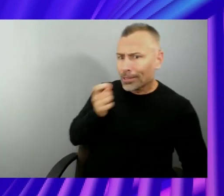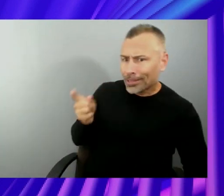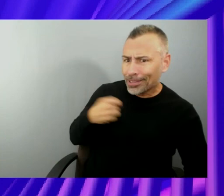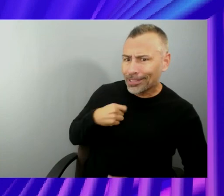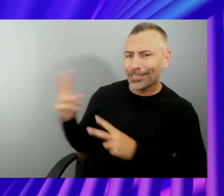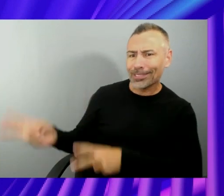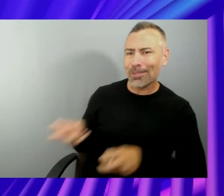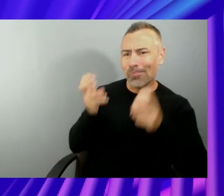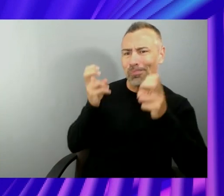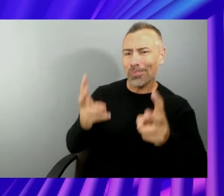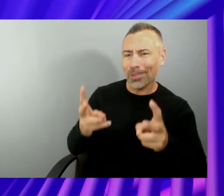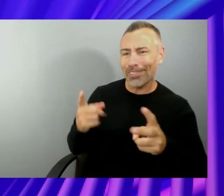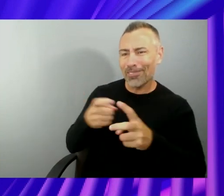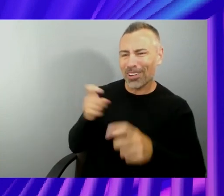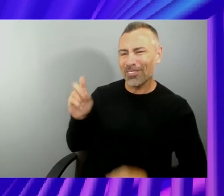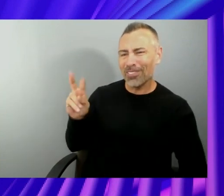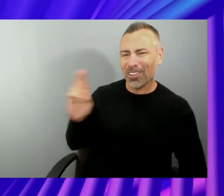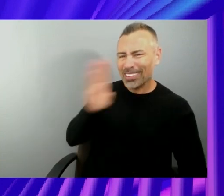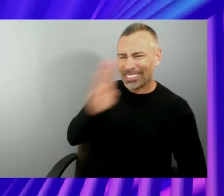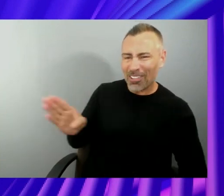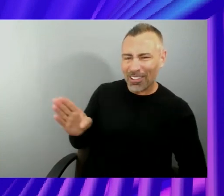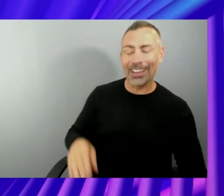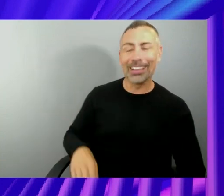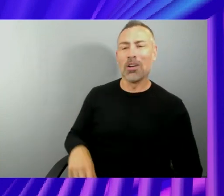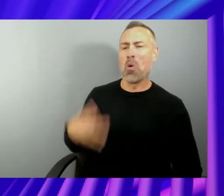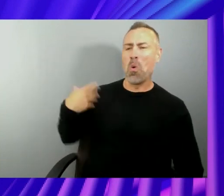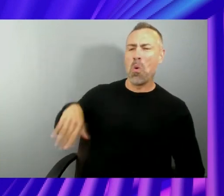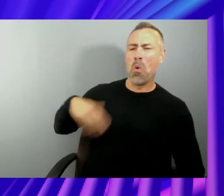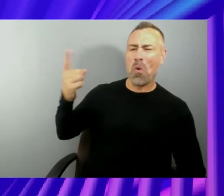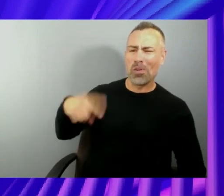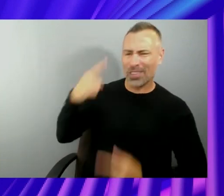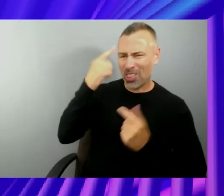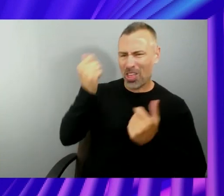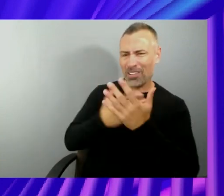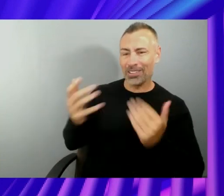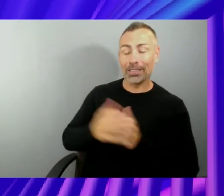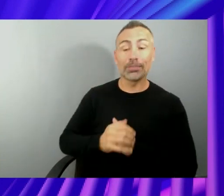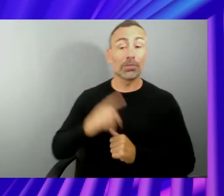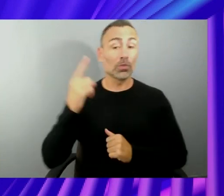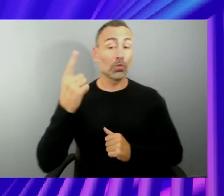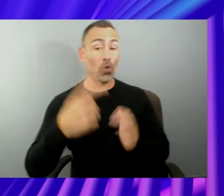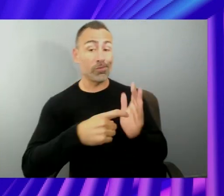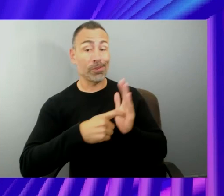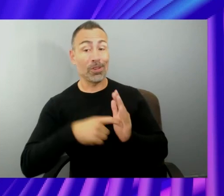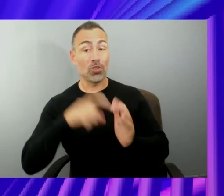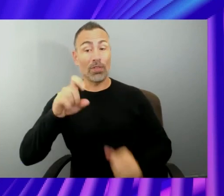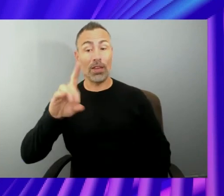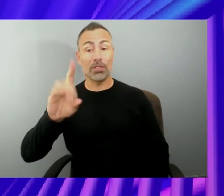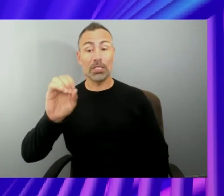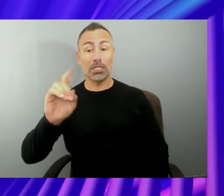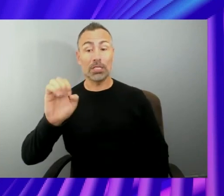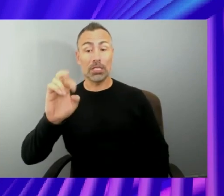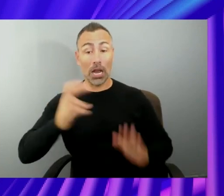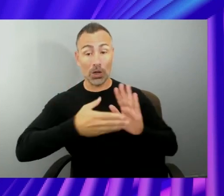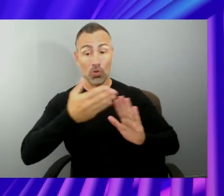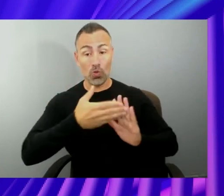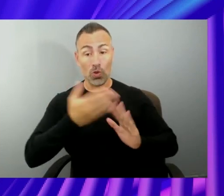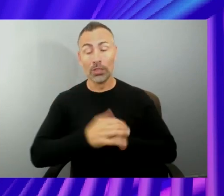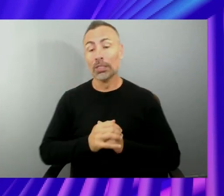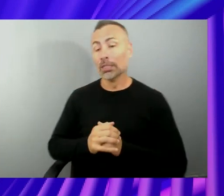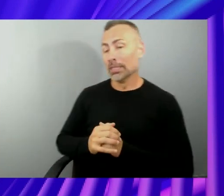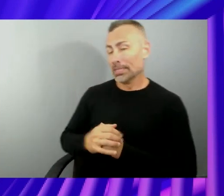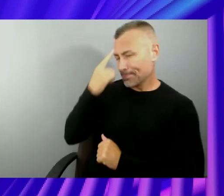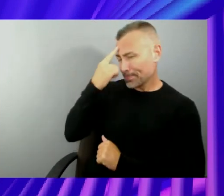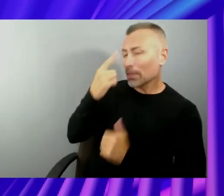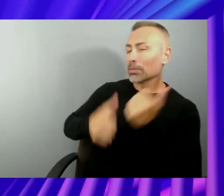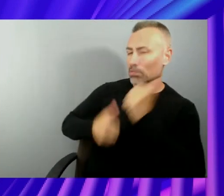Yep. Okay. You all have thought of everything. The only requirement is you need Docker. If you have Docker running, that's it. Fair enough. I think most devs at this point probably